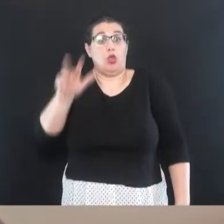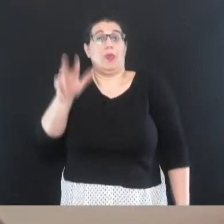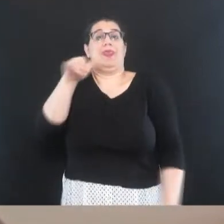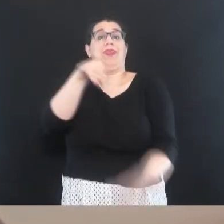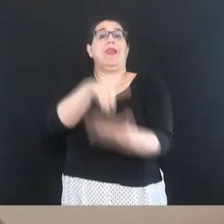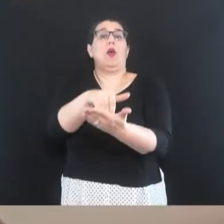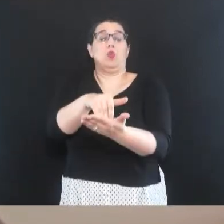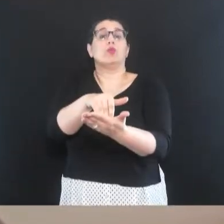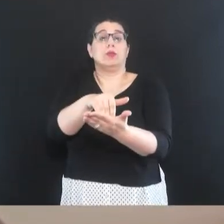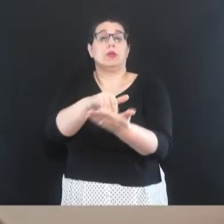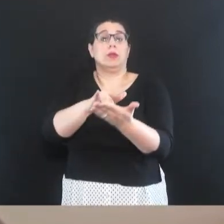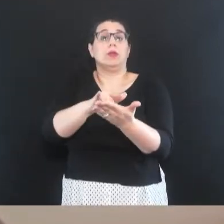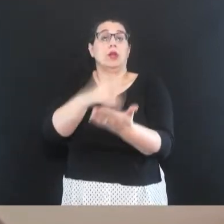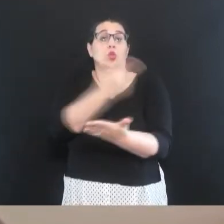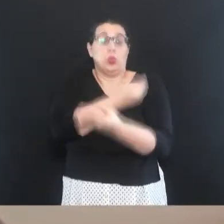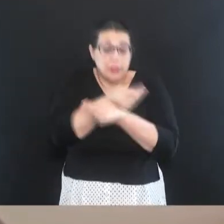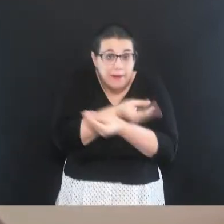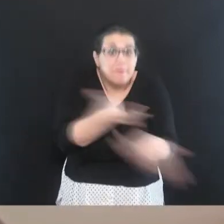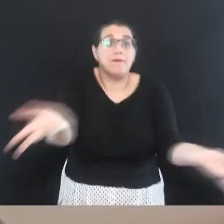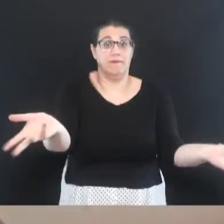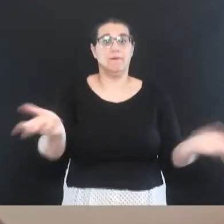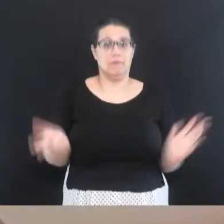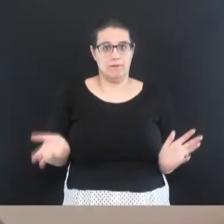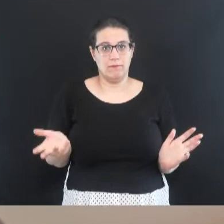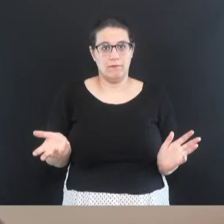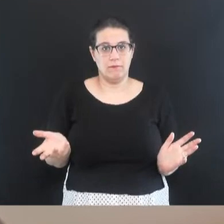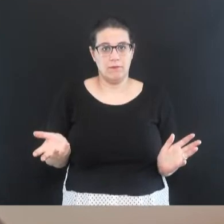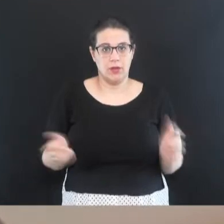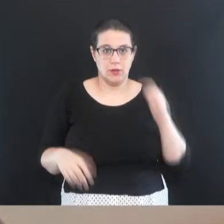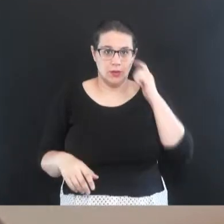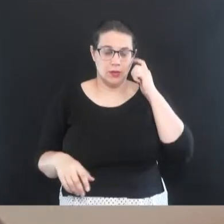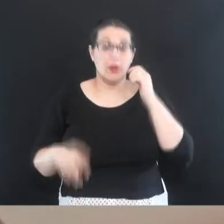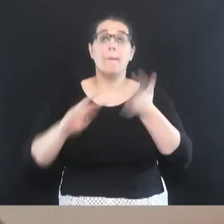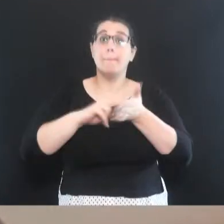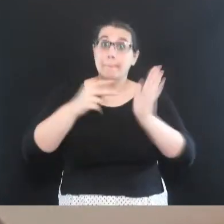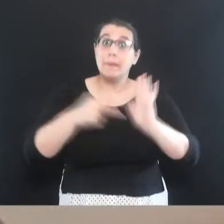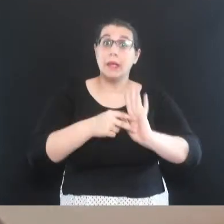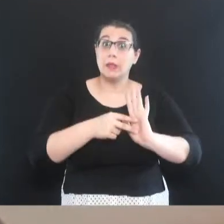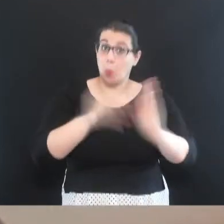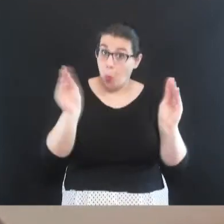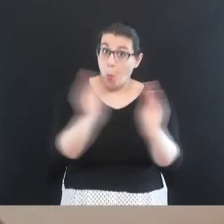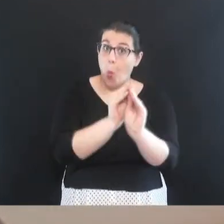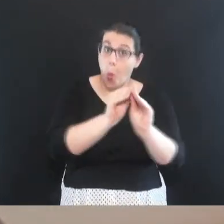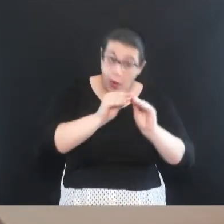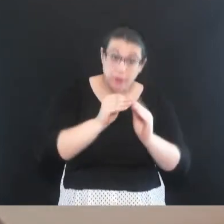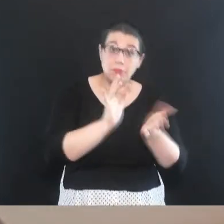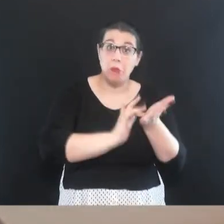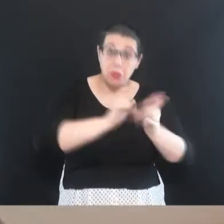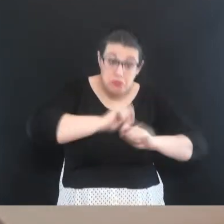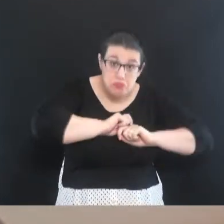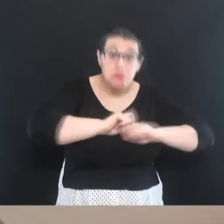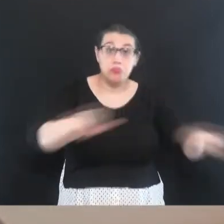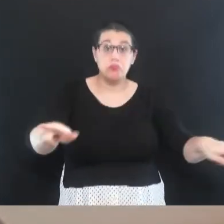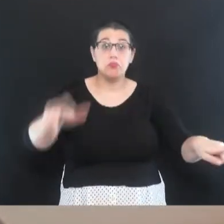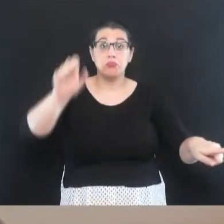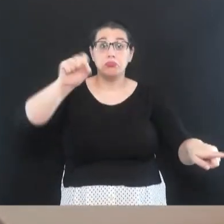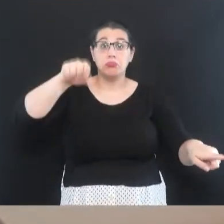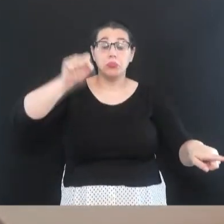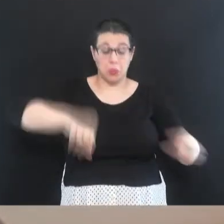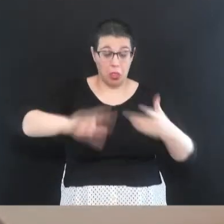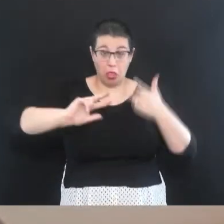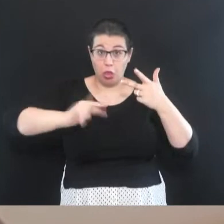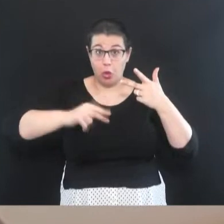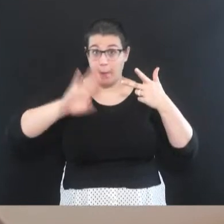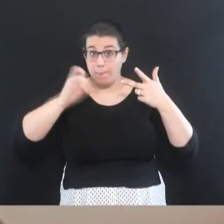doses from our central hubs. So clearly more doses are going out. More booster doses are going